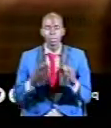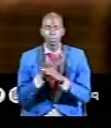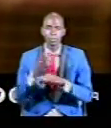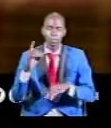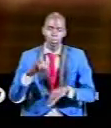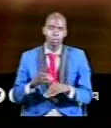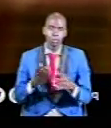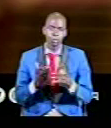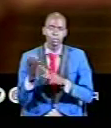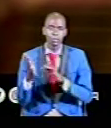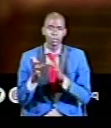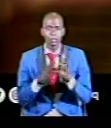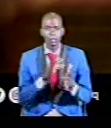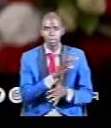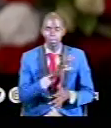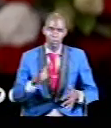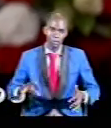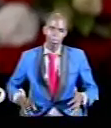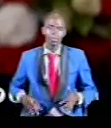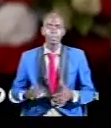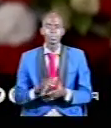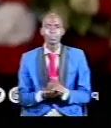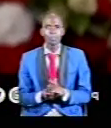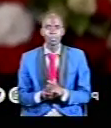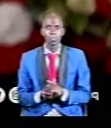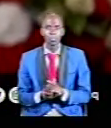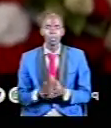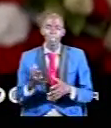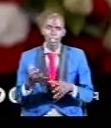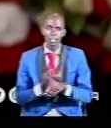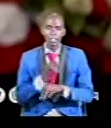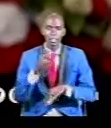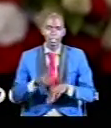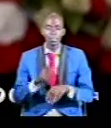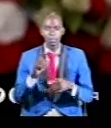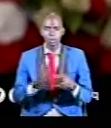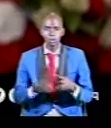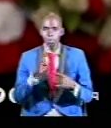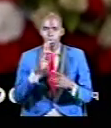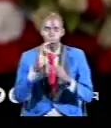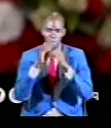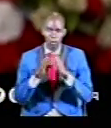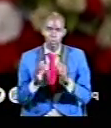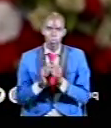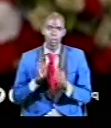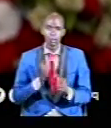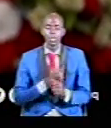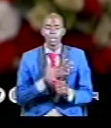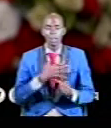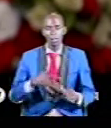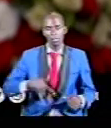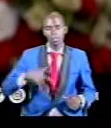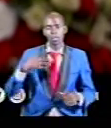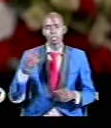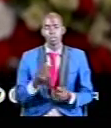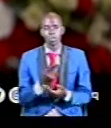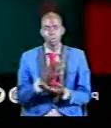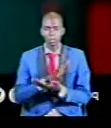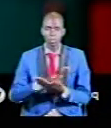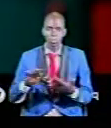important decision of your life. Take the time to worship with us and feel the Holy Spirit enter your